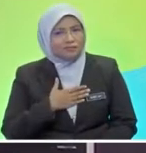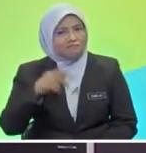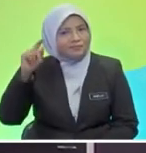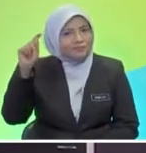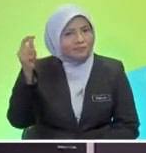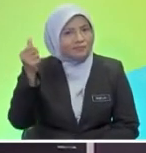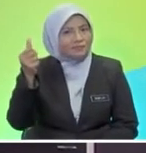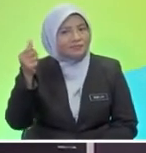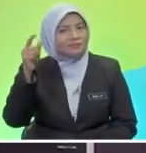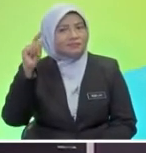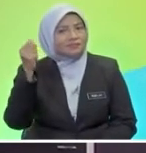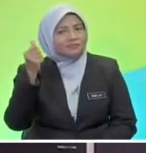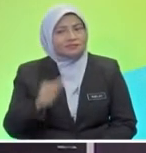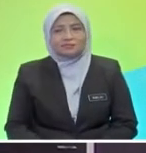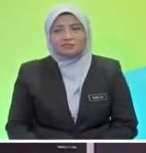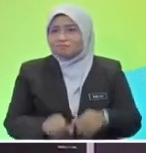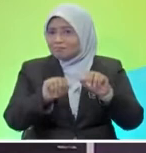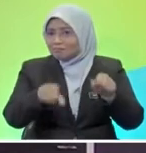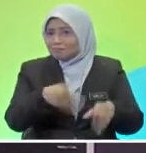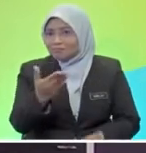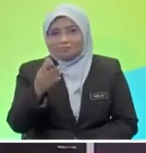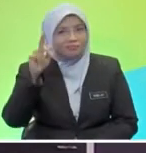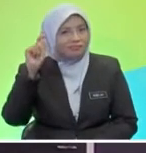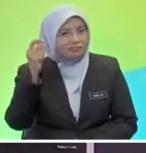fingers. Yes. Can you snap your fingers, Shafika?